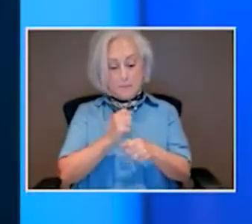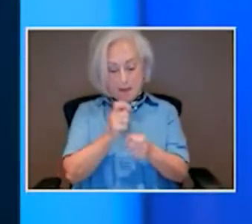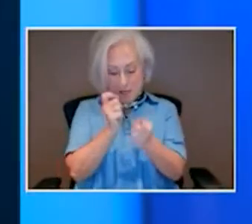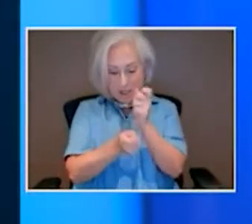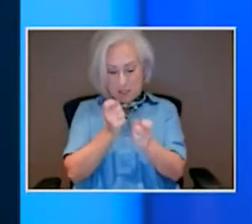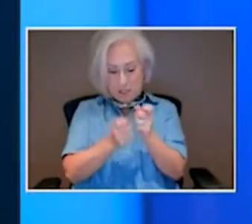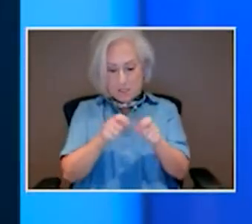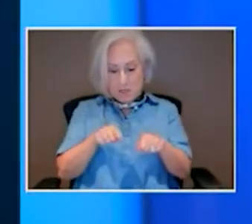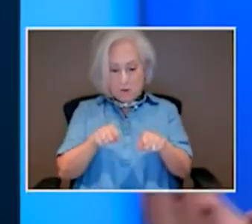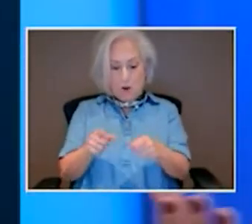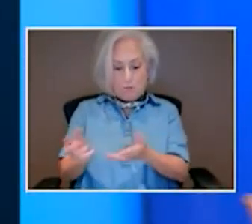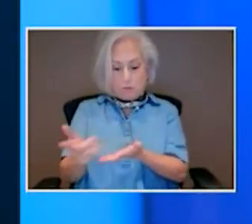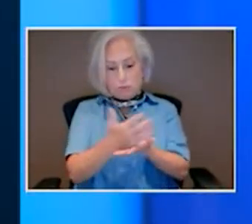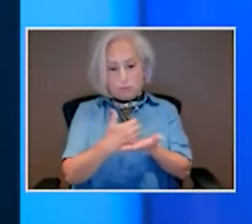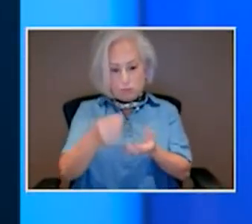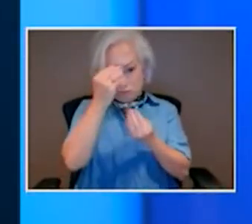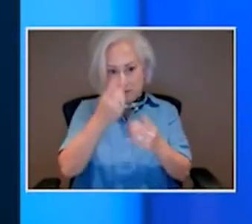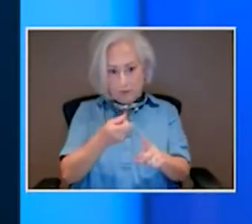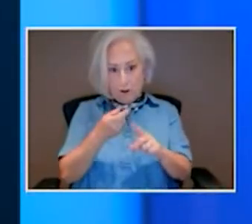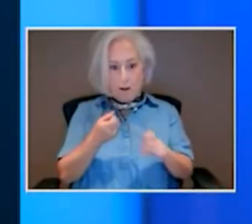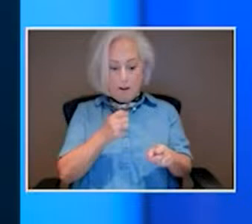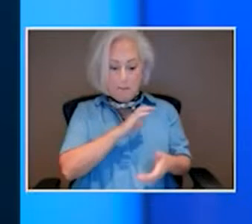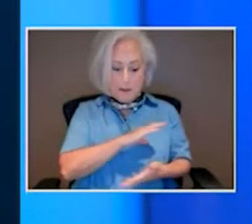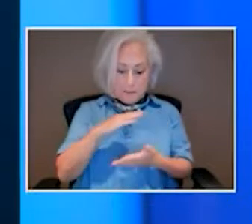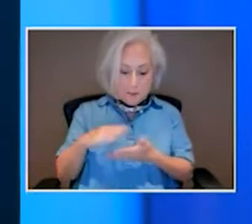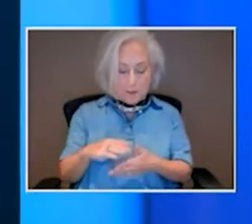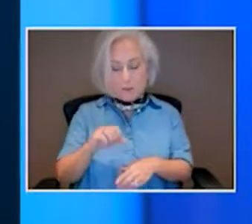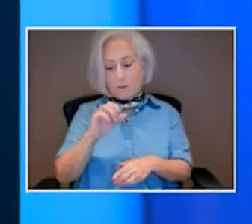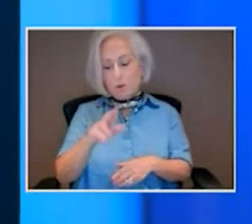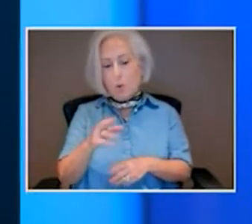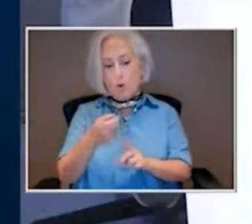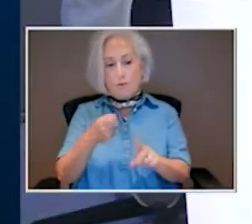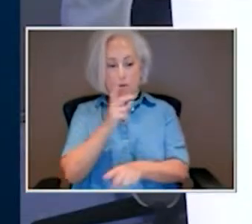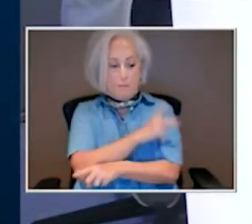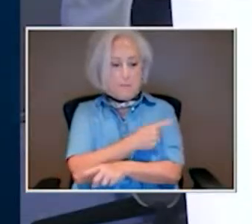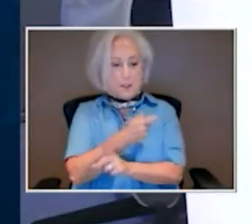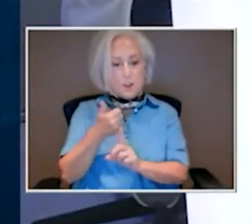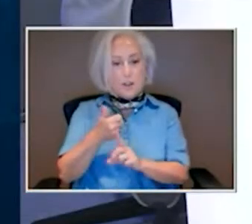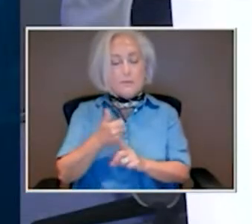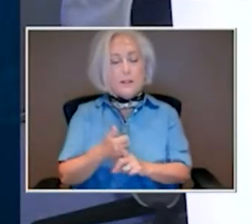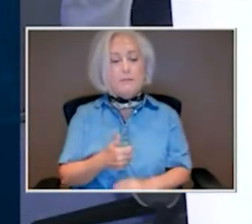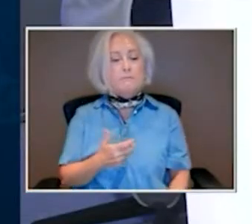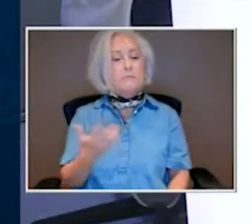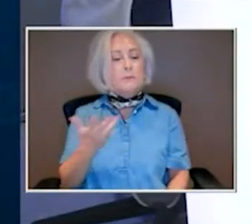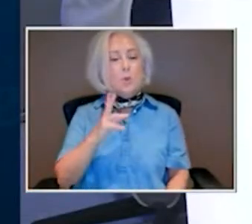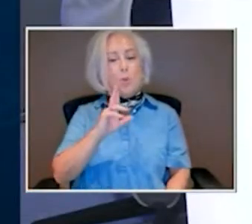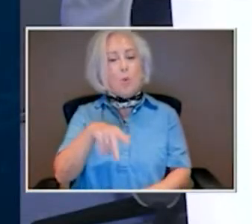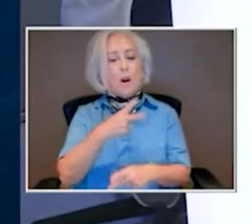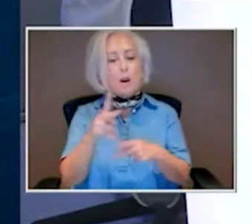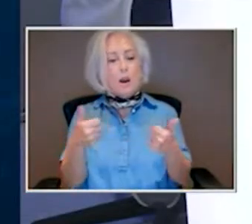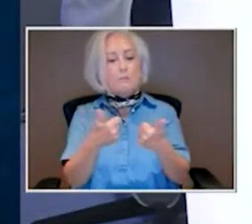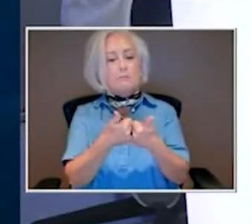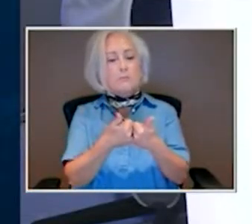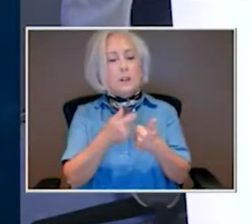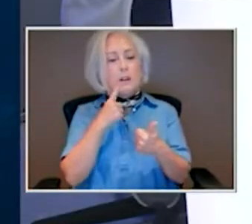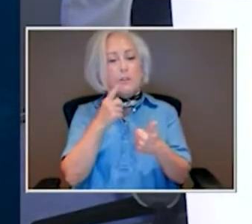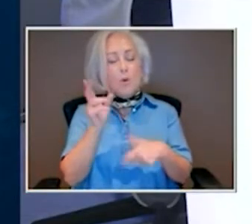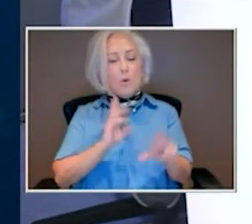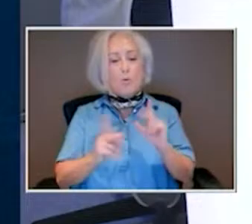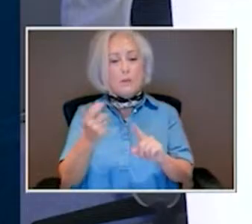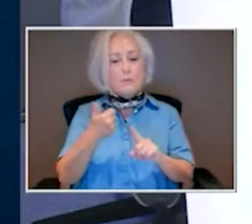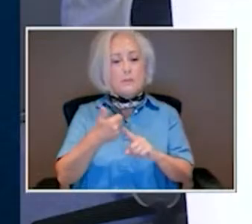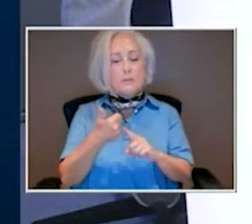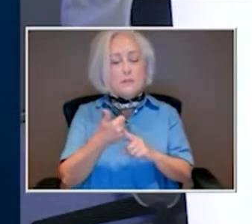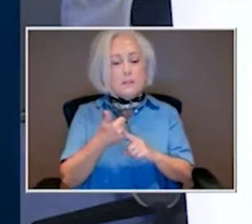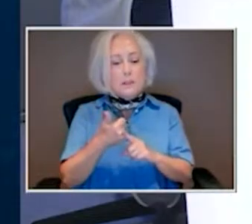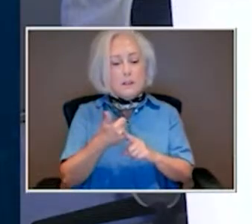information from either the imaging or even from the patient during that visit. What kind of challenges and barriers are there for people